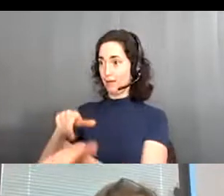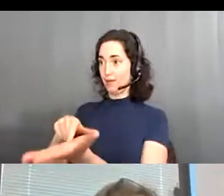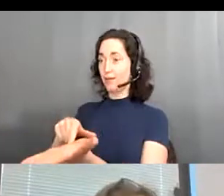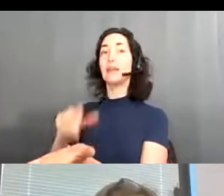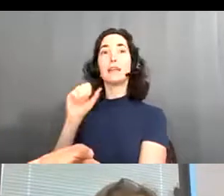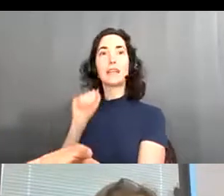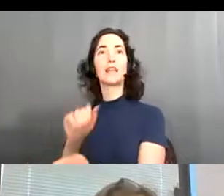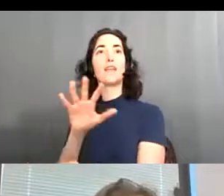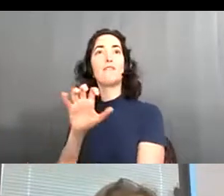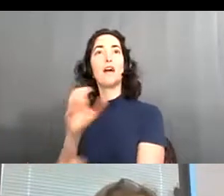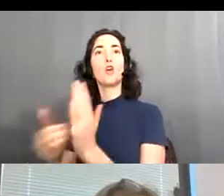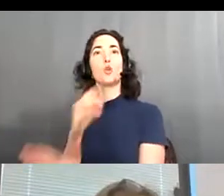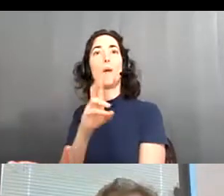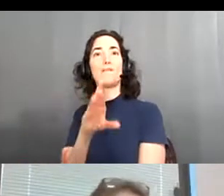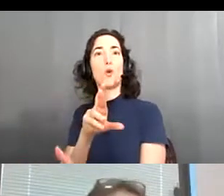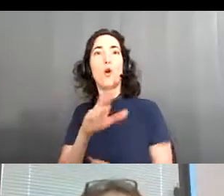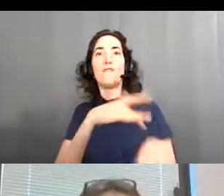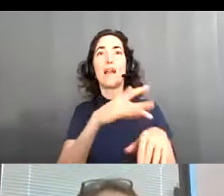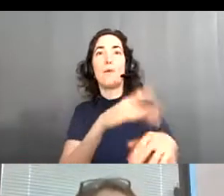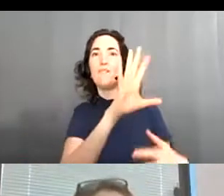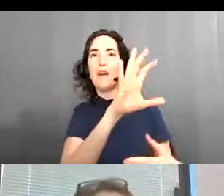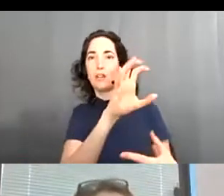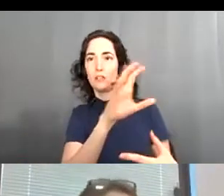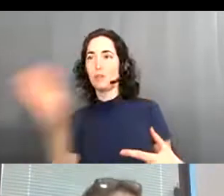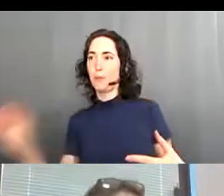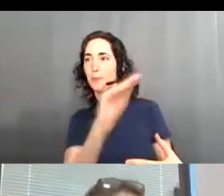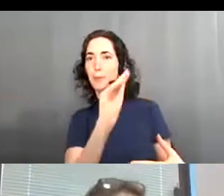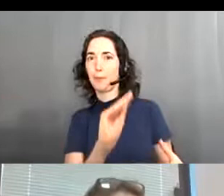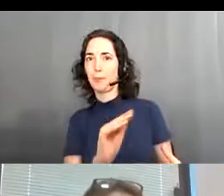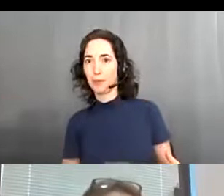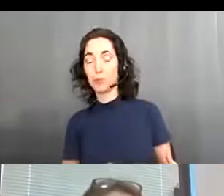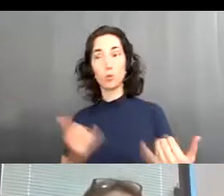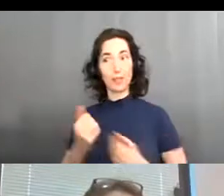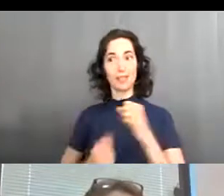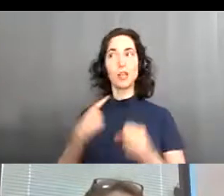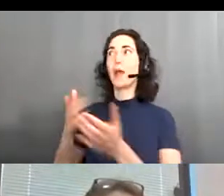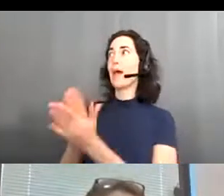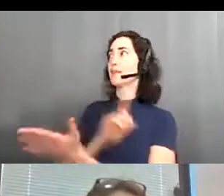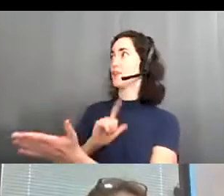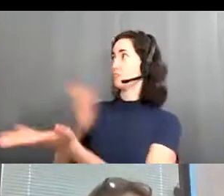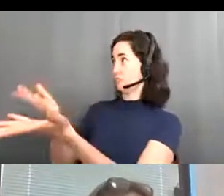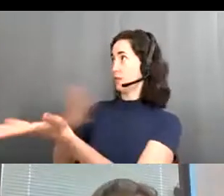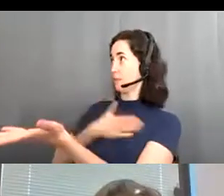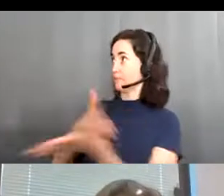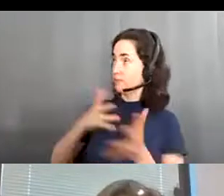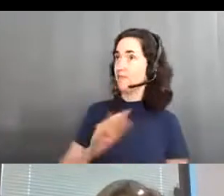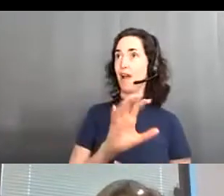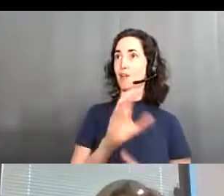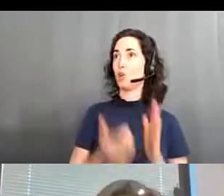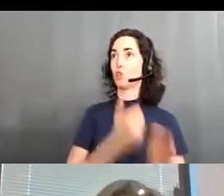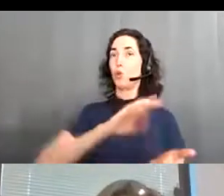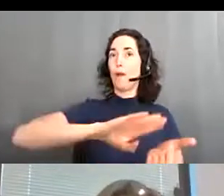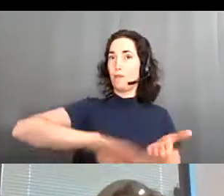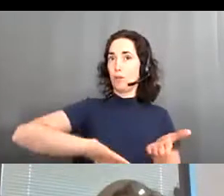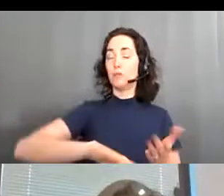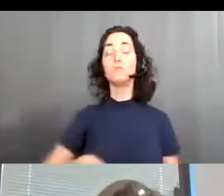allocate 500 new waiver slots. So that's what we'll be asking for from the legislature this year. So again, if